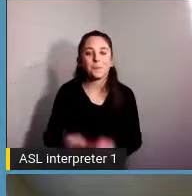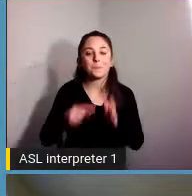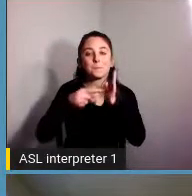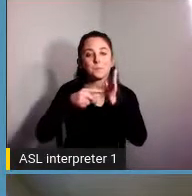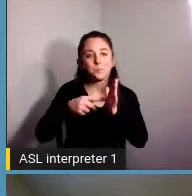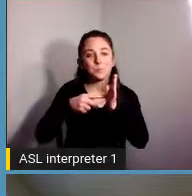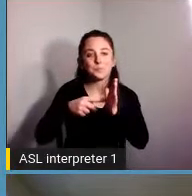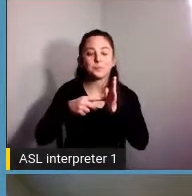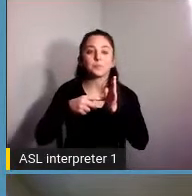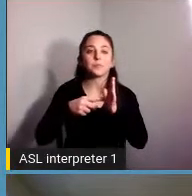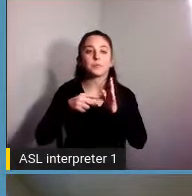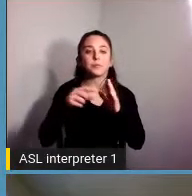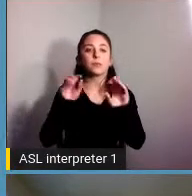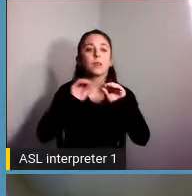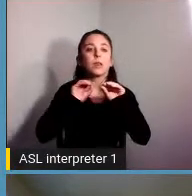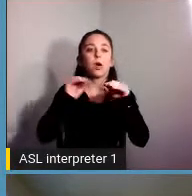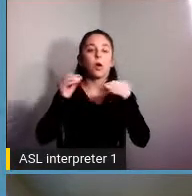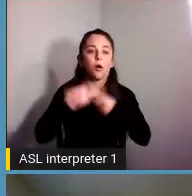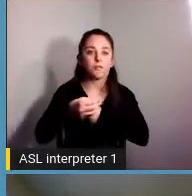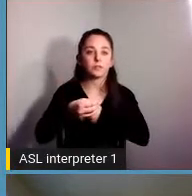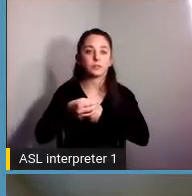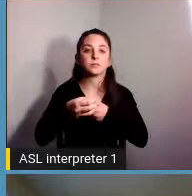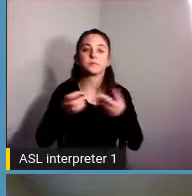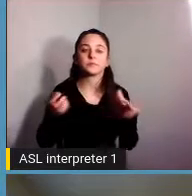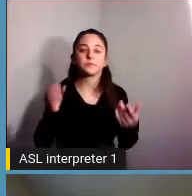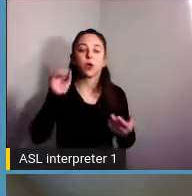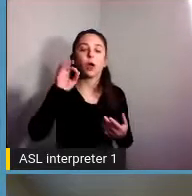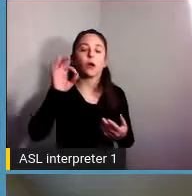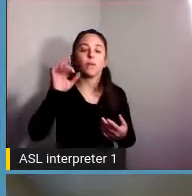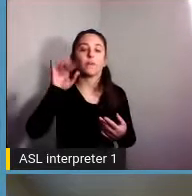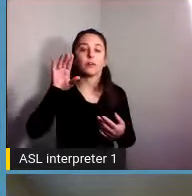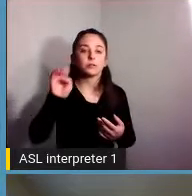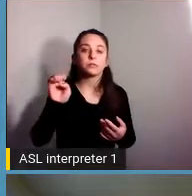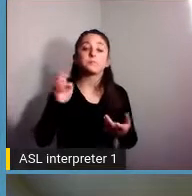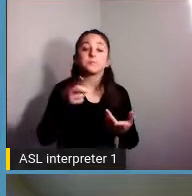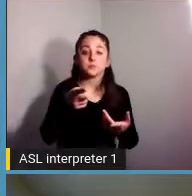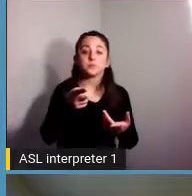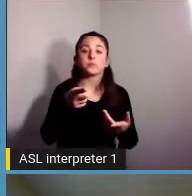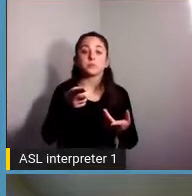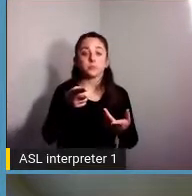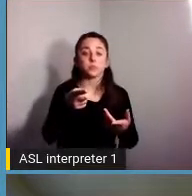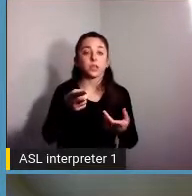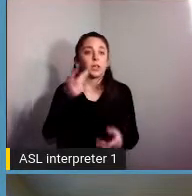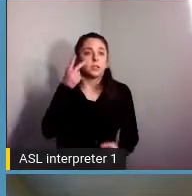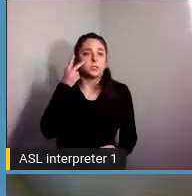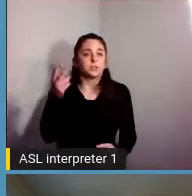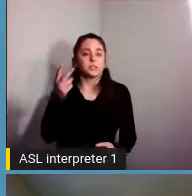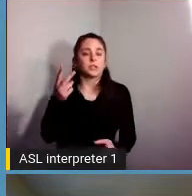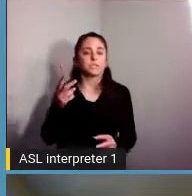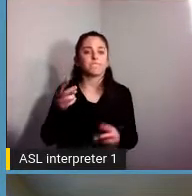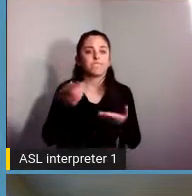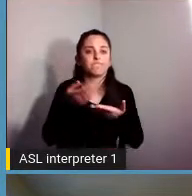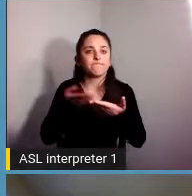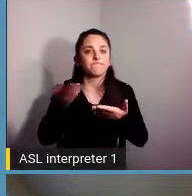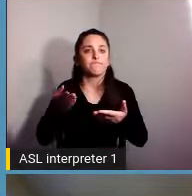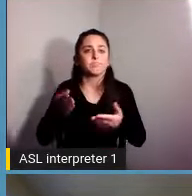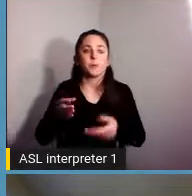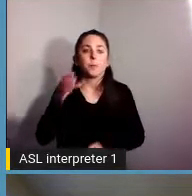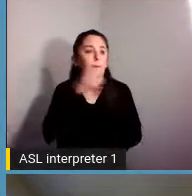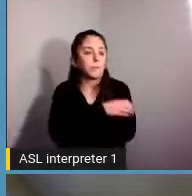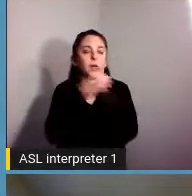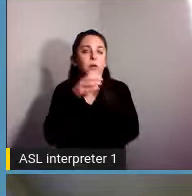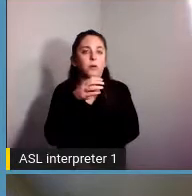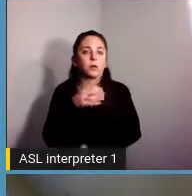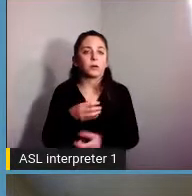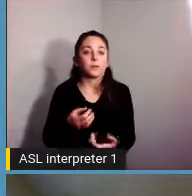the House of Representatives, and since it's such a powerful object, so to speak, it can never be seen unless you're